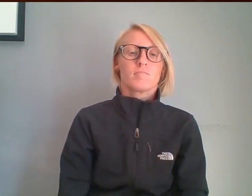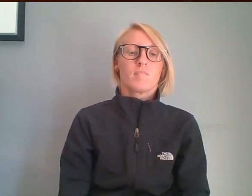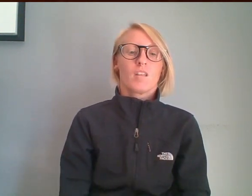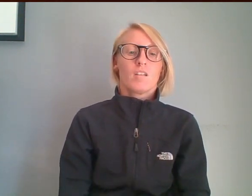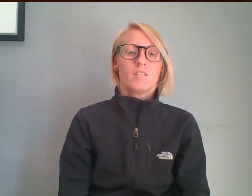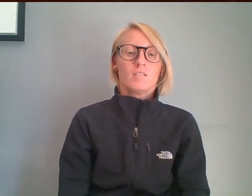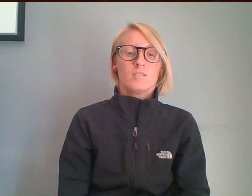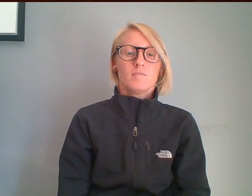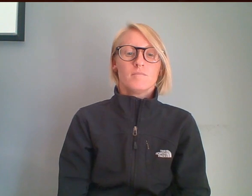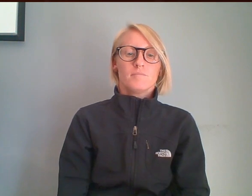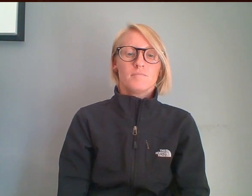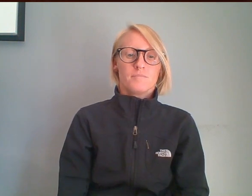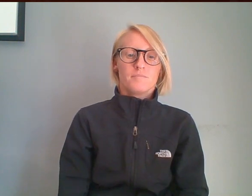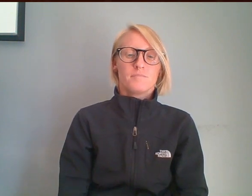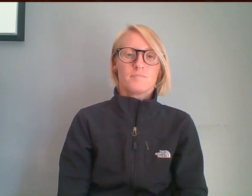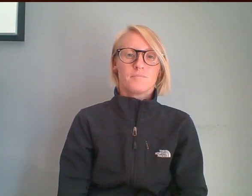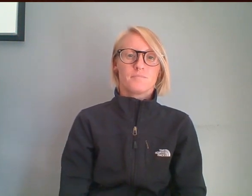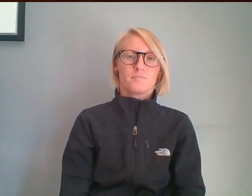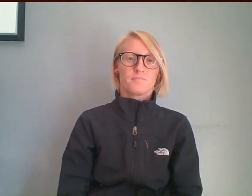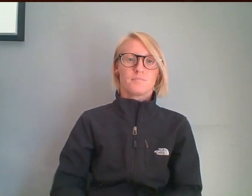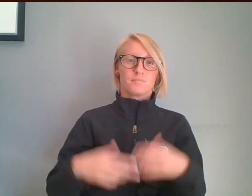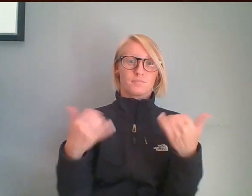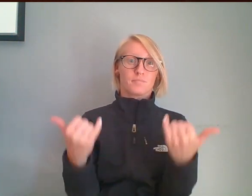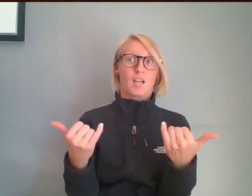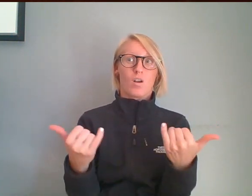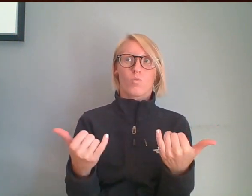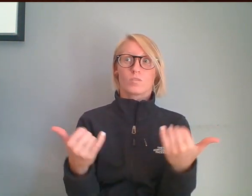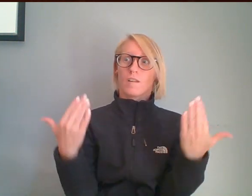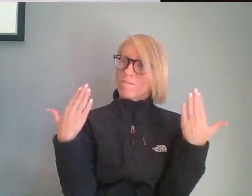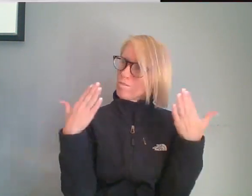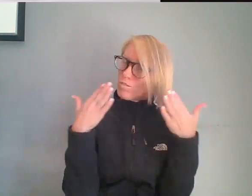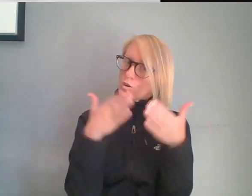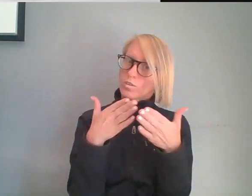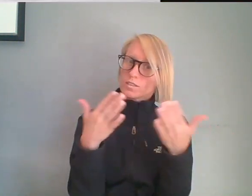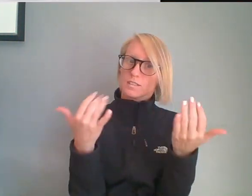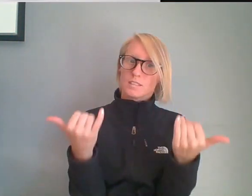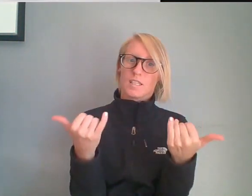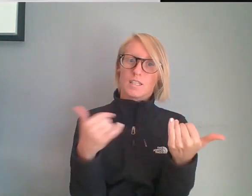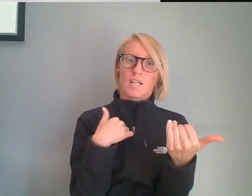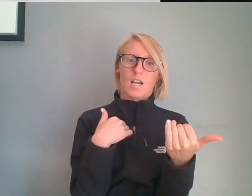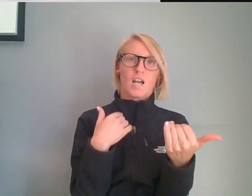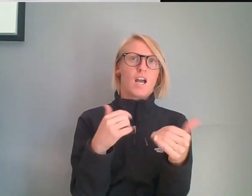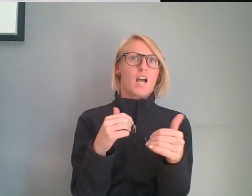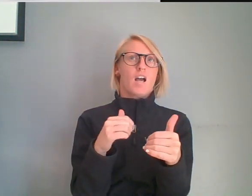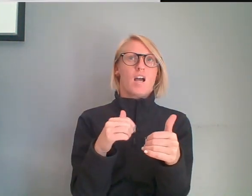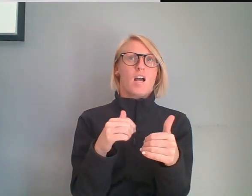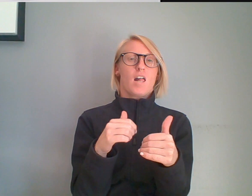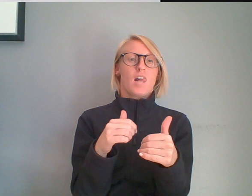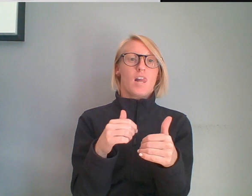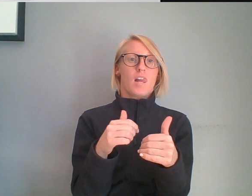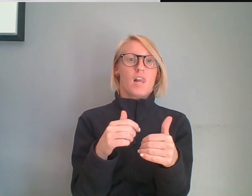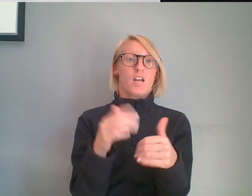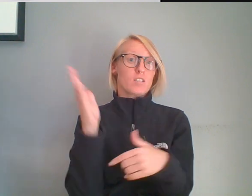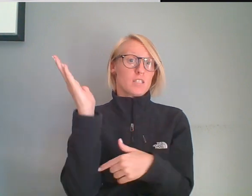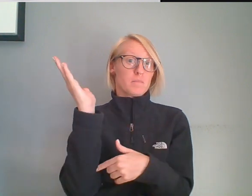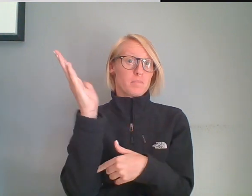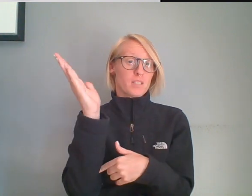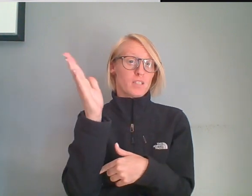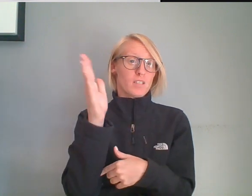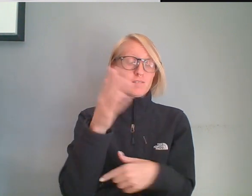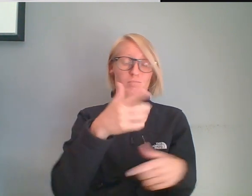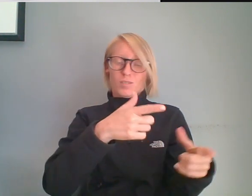So let's get started on the core part of what we're doing today, which is how to feel more comfortable speaking in spontaneous